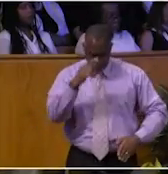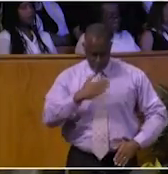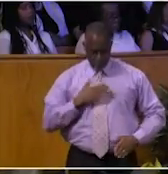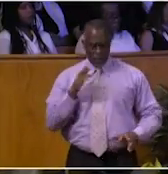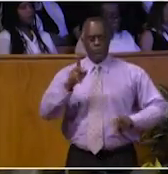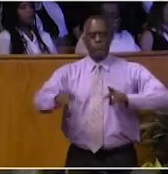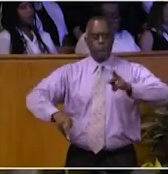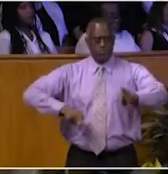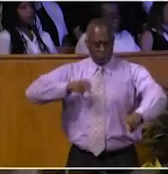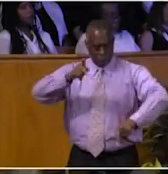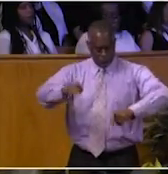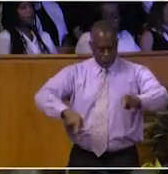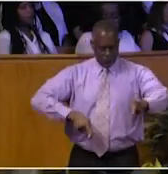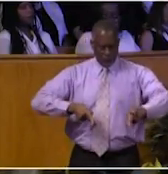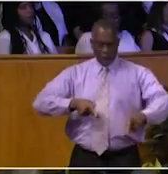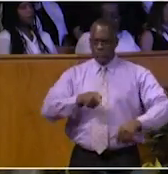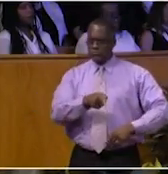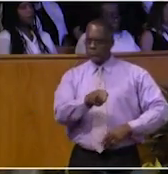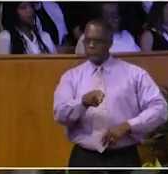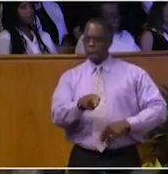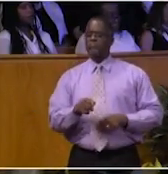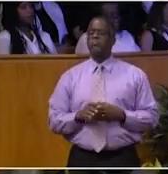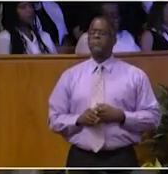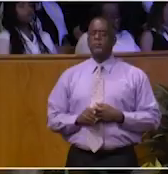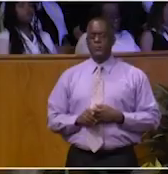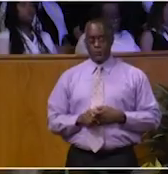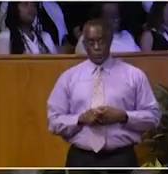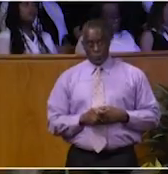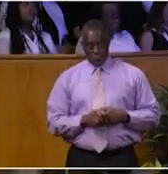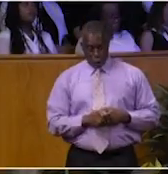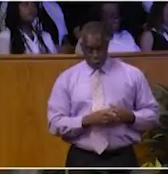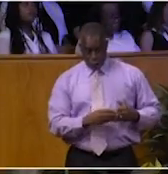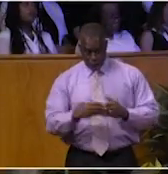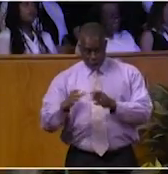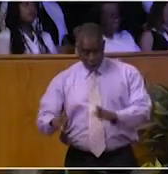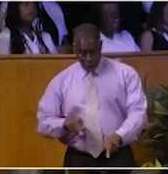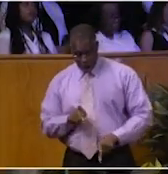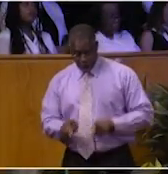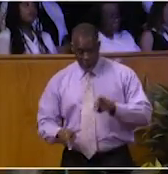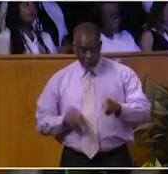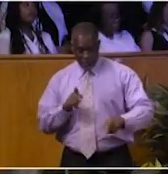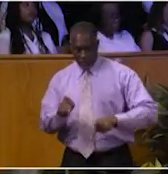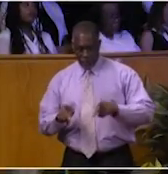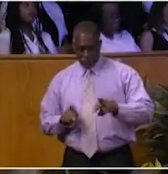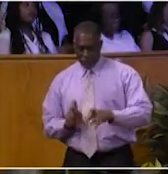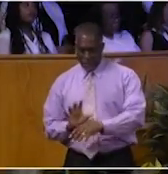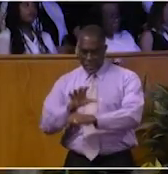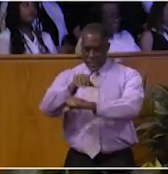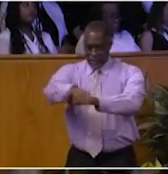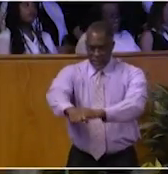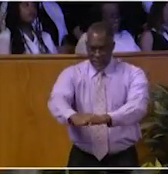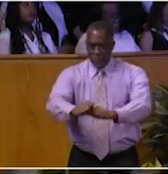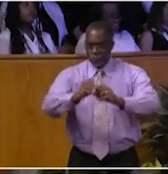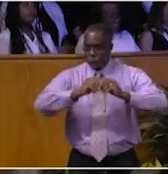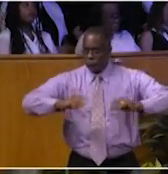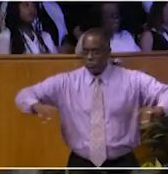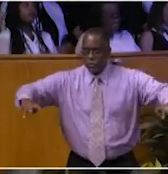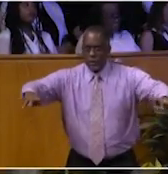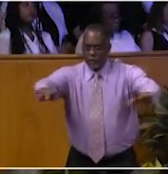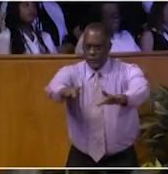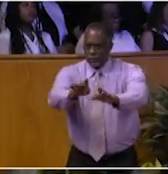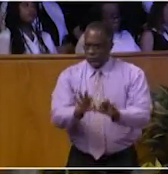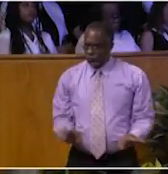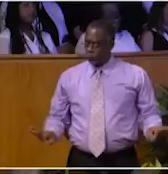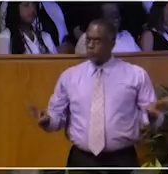people. Joshua was to lead the people and possess the land. This was not a decision that he took